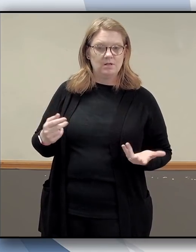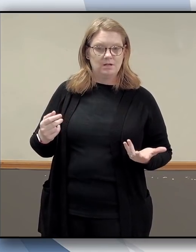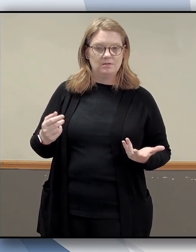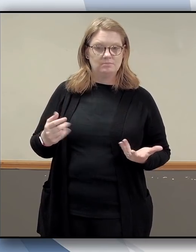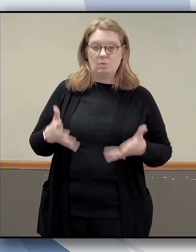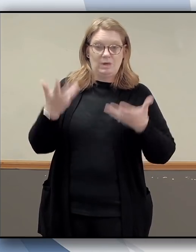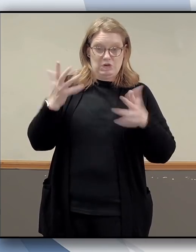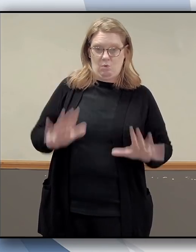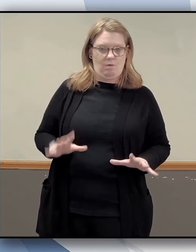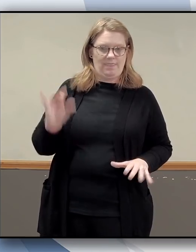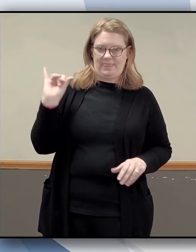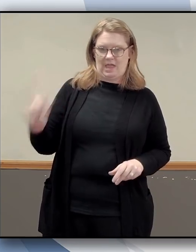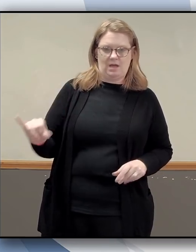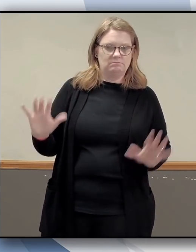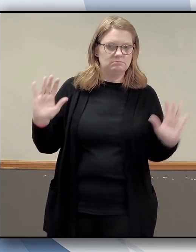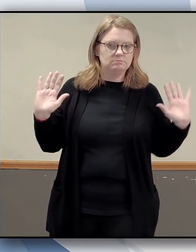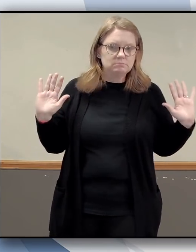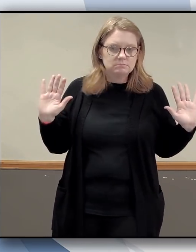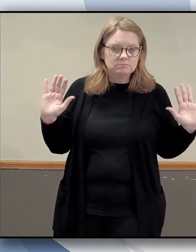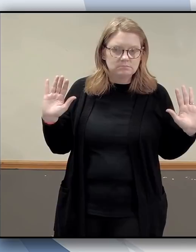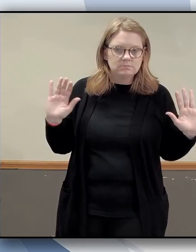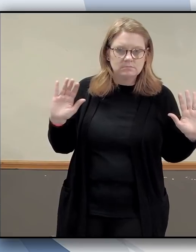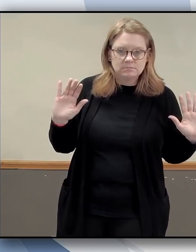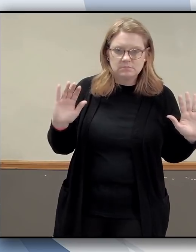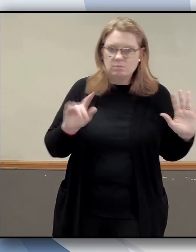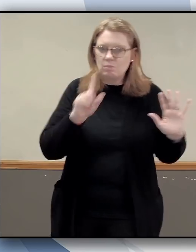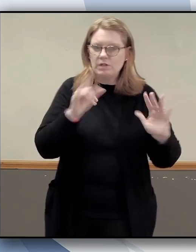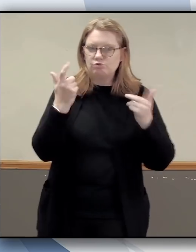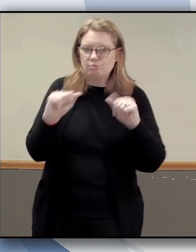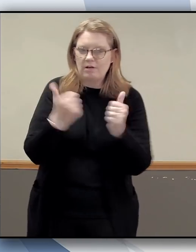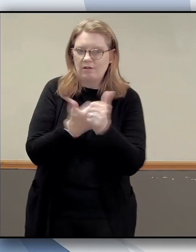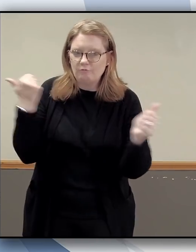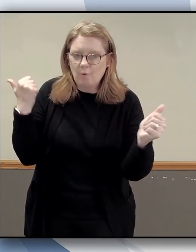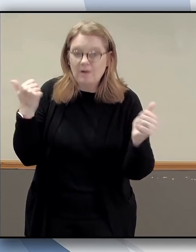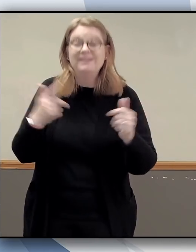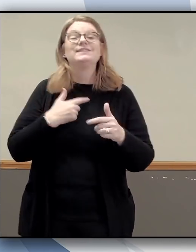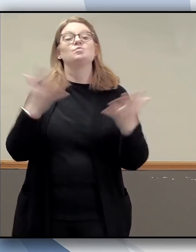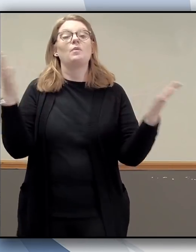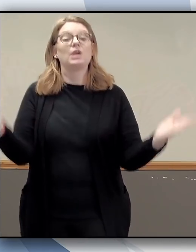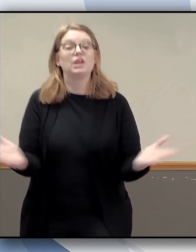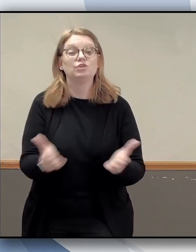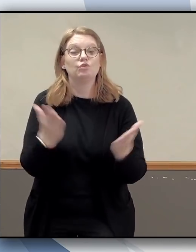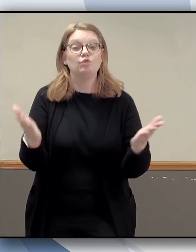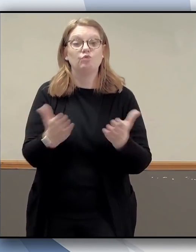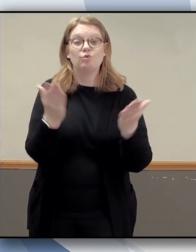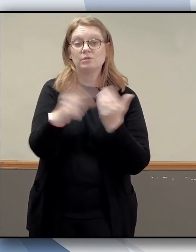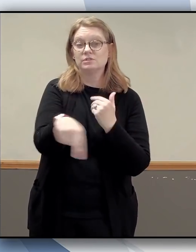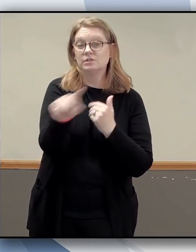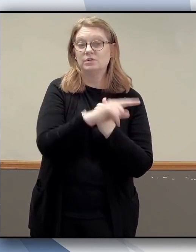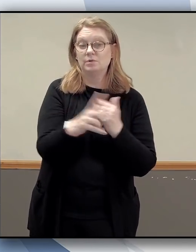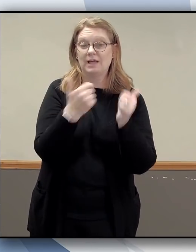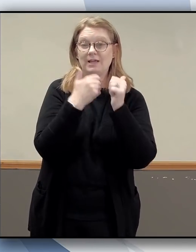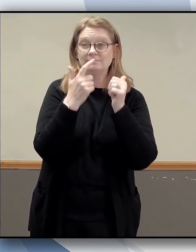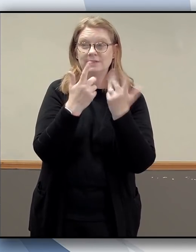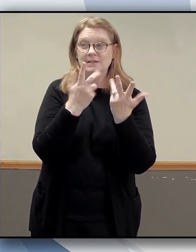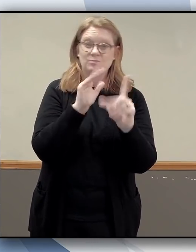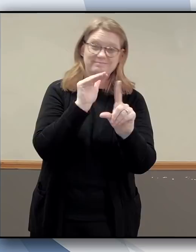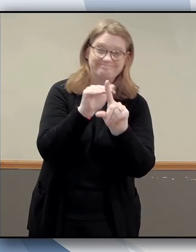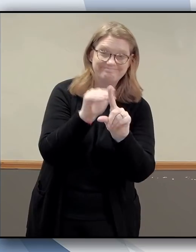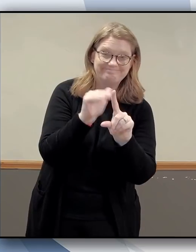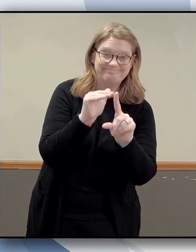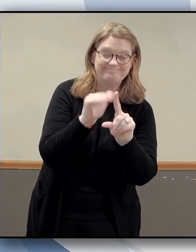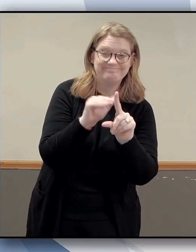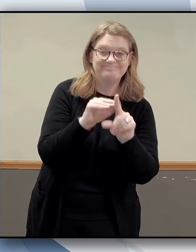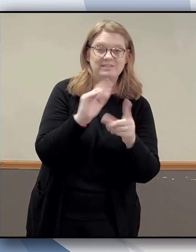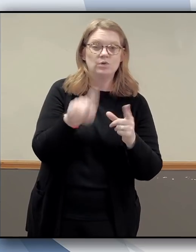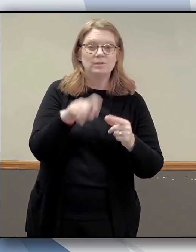don't want to go. I mean, this is why we're saying today that we have to be smarter about the guidelines we put in